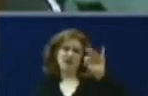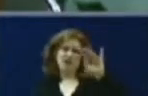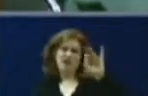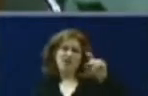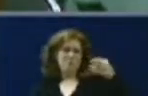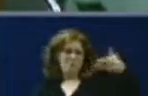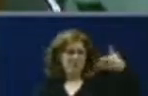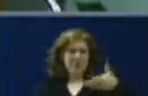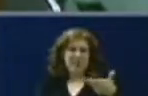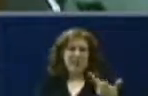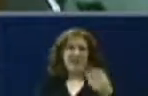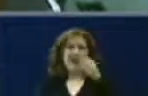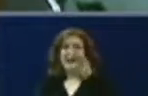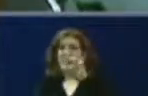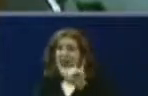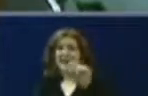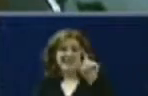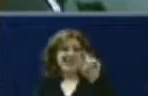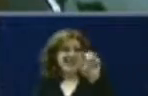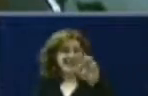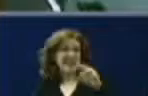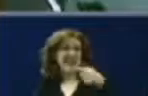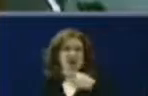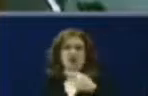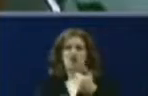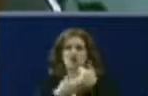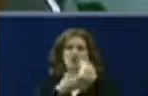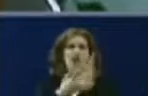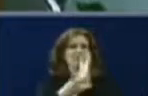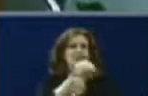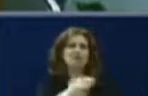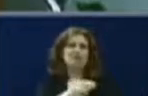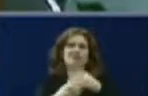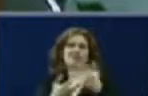and Kathy Sayer, who's helped in that whole,